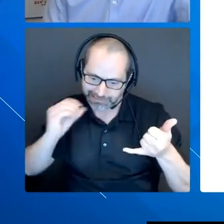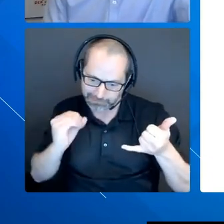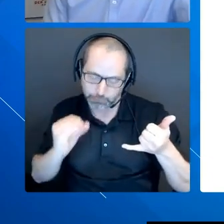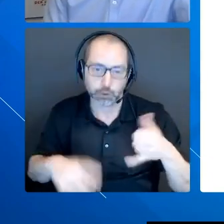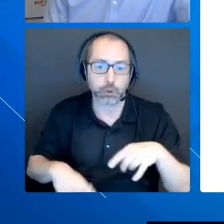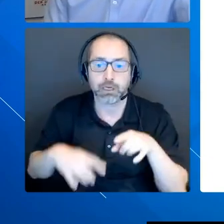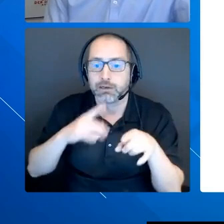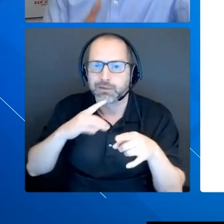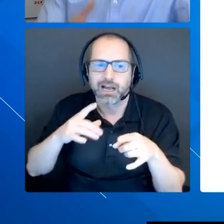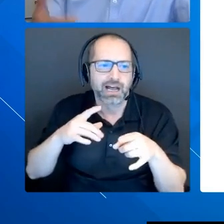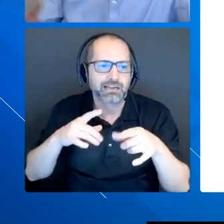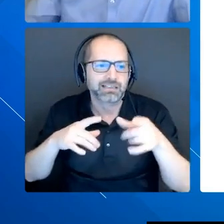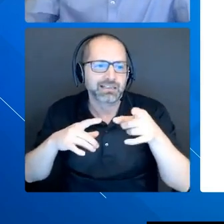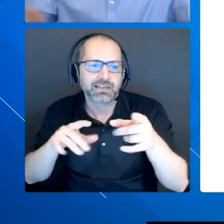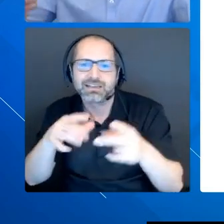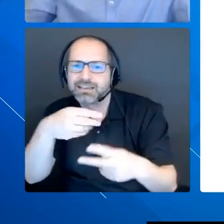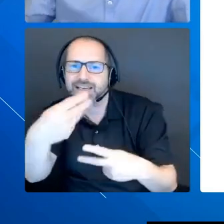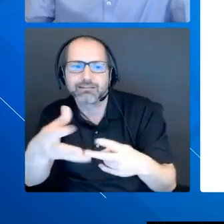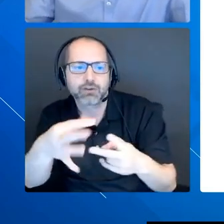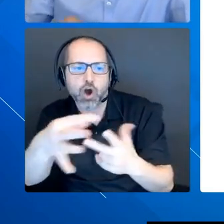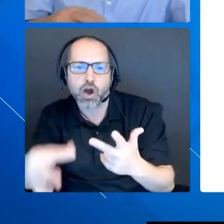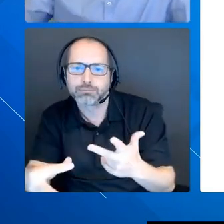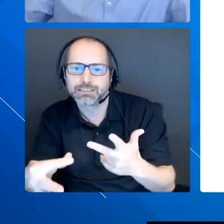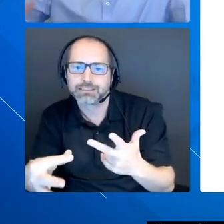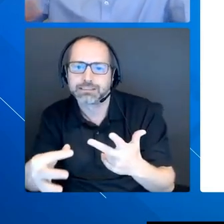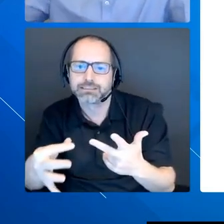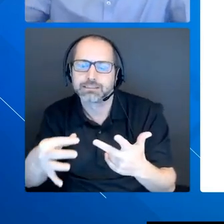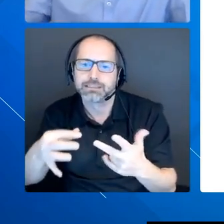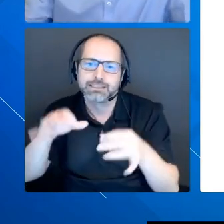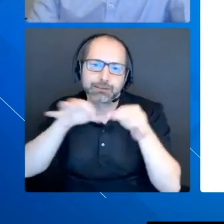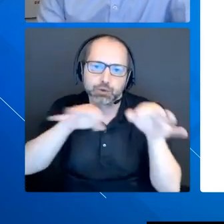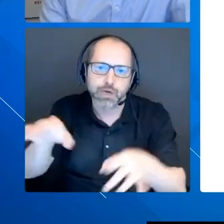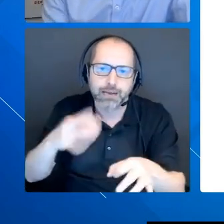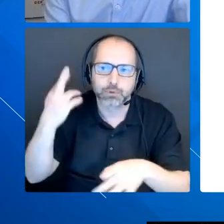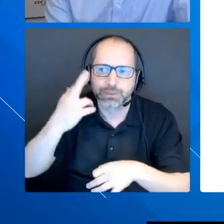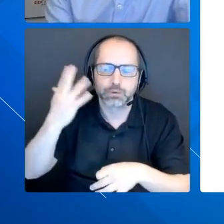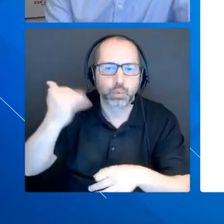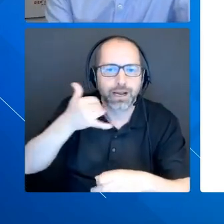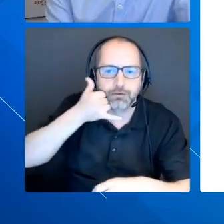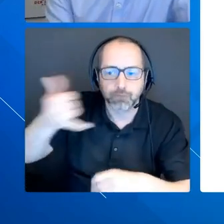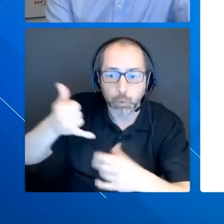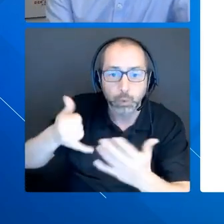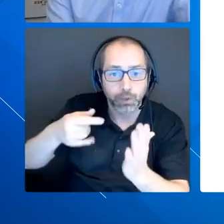describe the purpose of your call or press 1 for whatever it is.